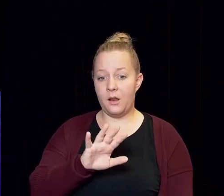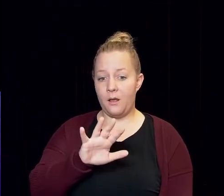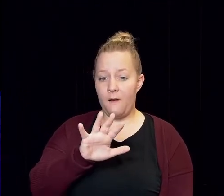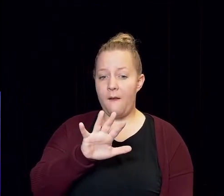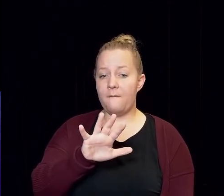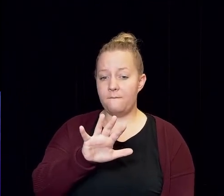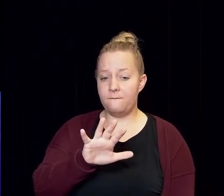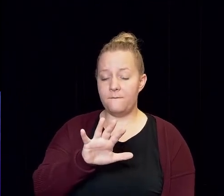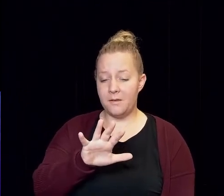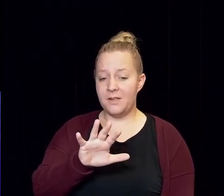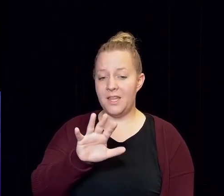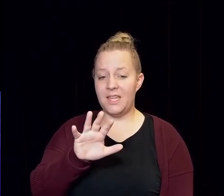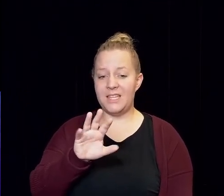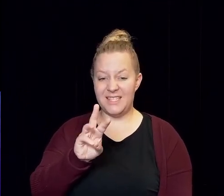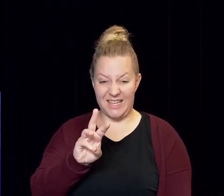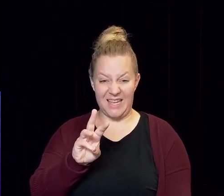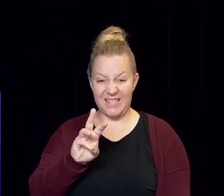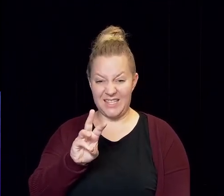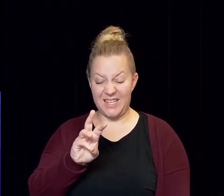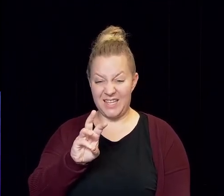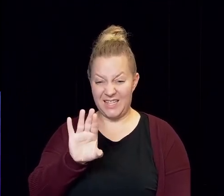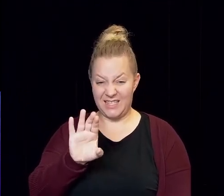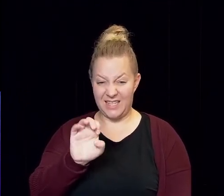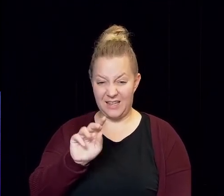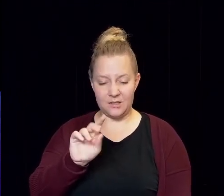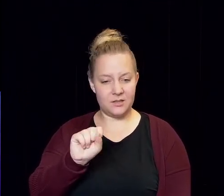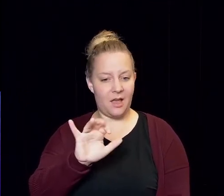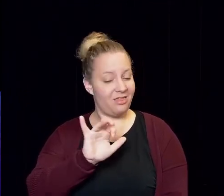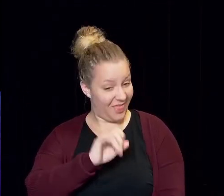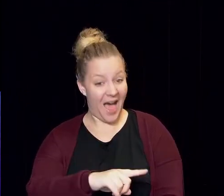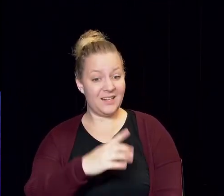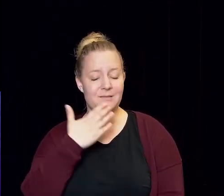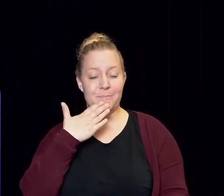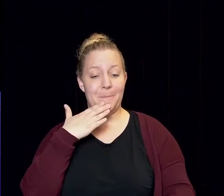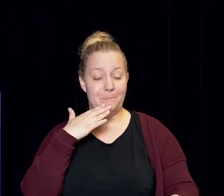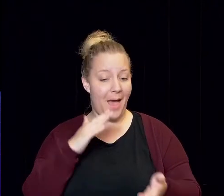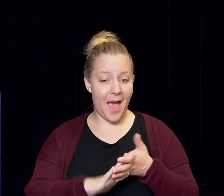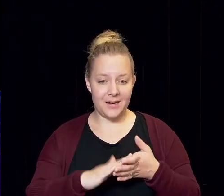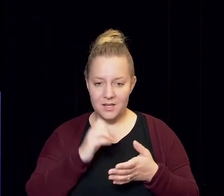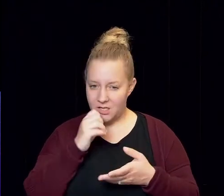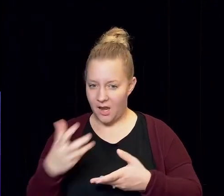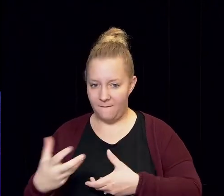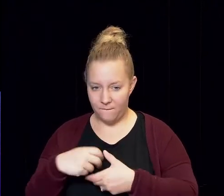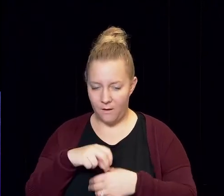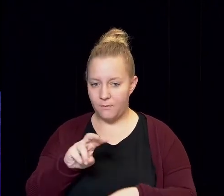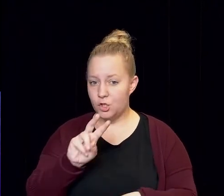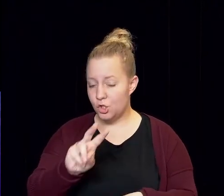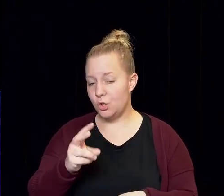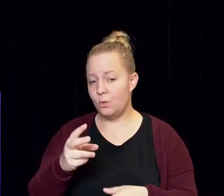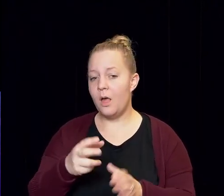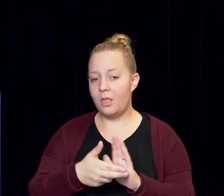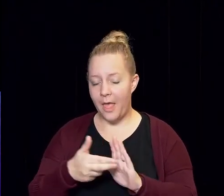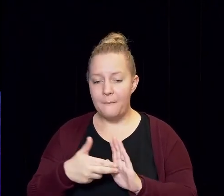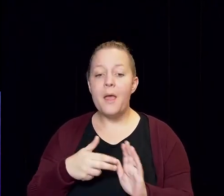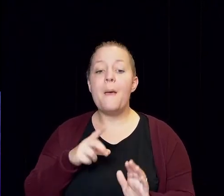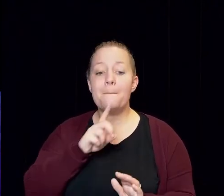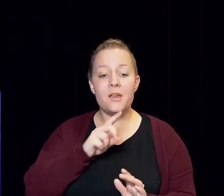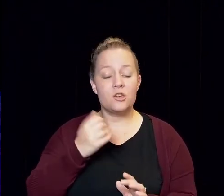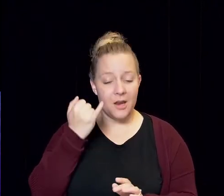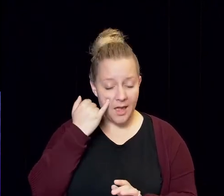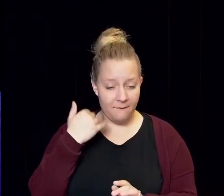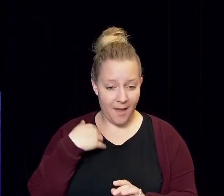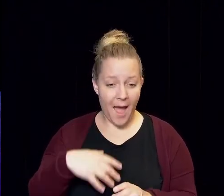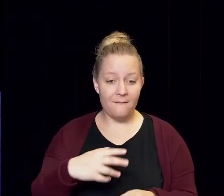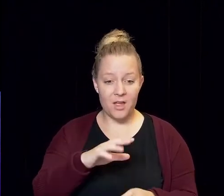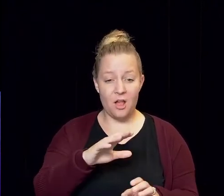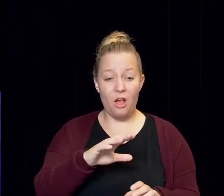then cents. So notice this is BAD bad because it incorporates two labels, but make sure that if you have that dollar sign that you include